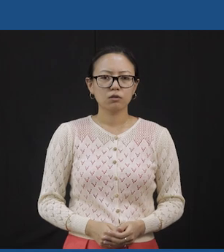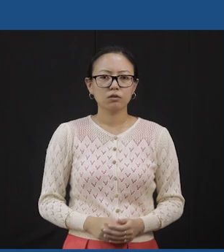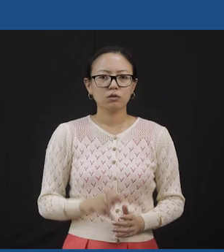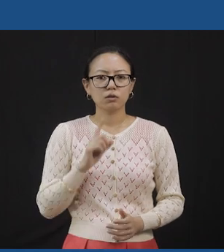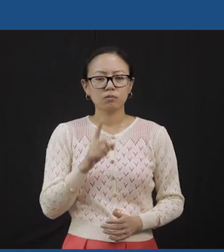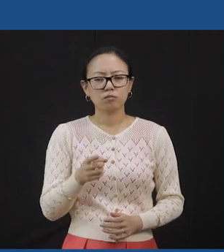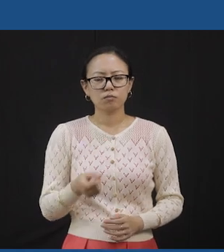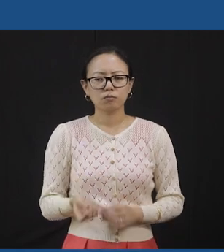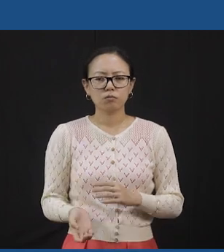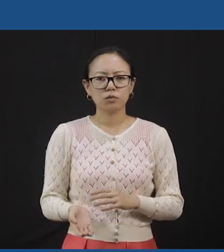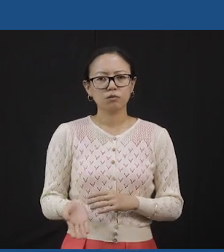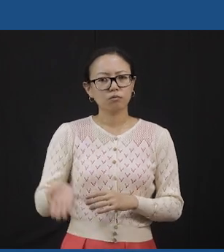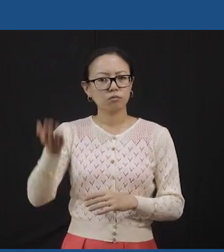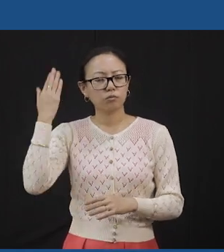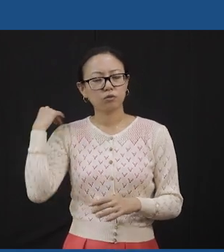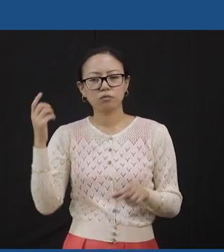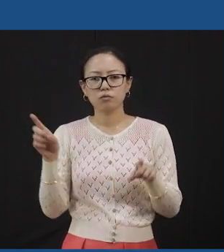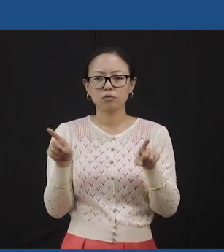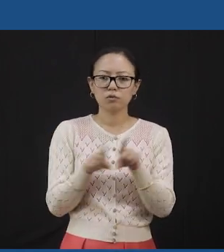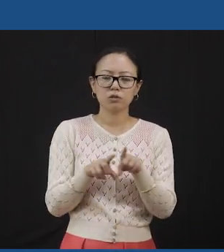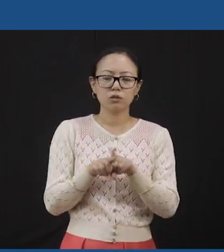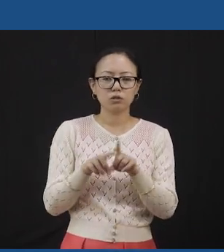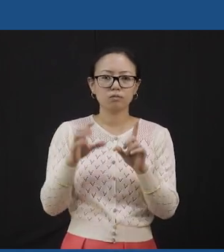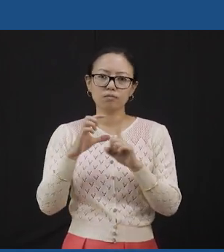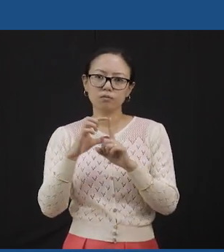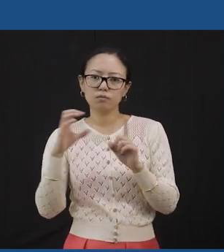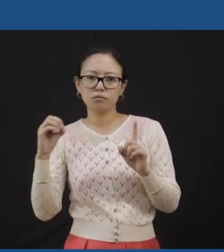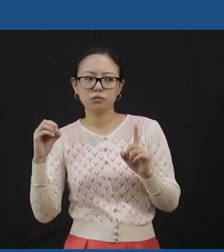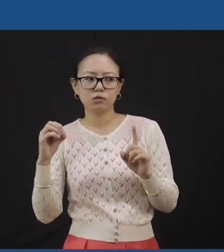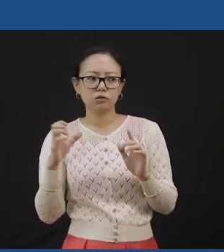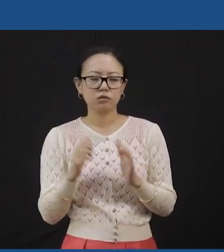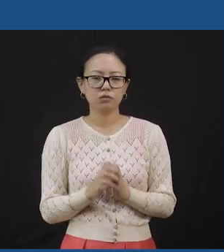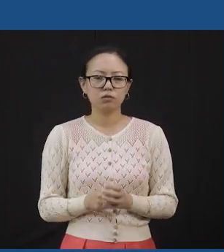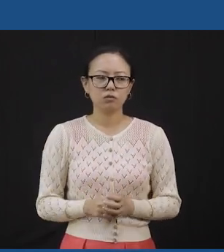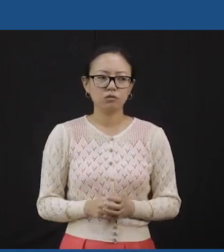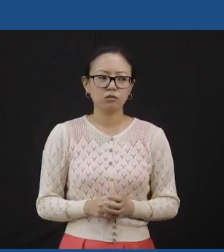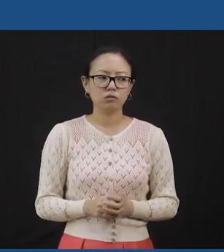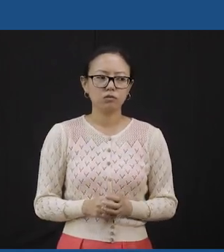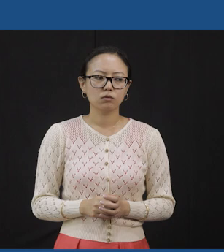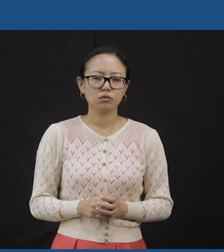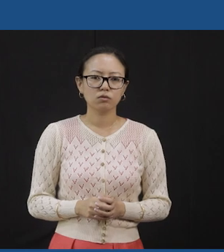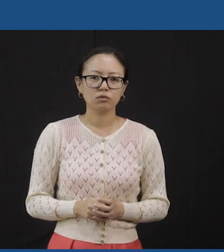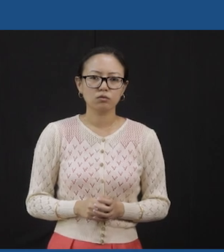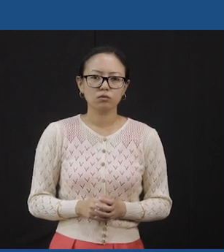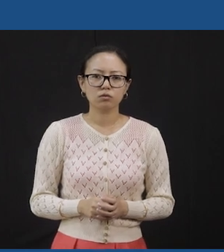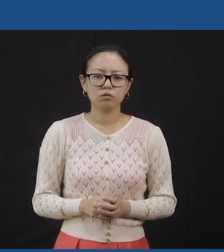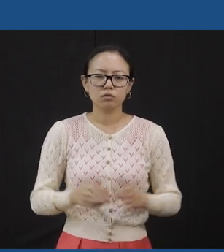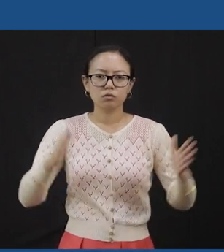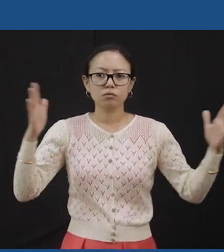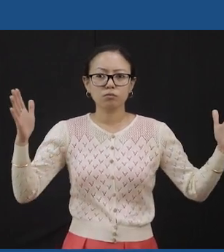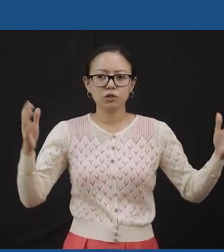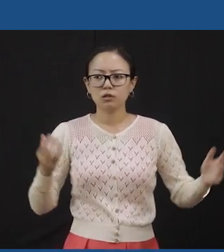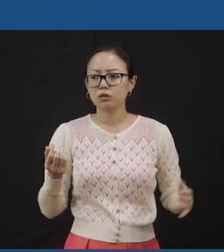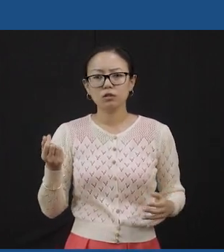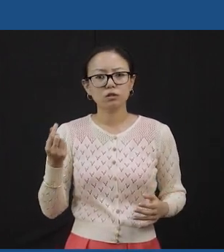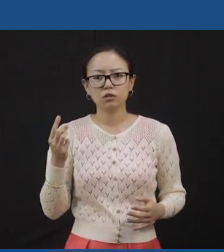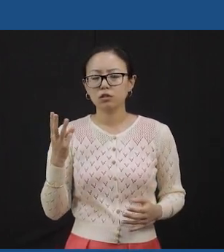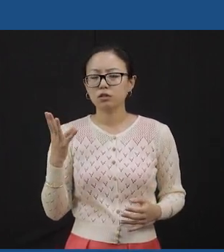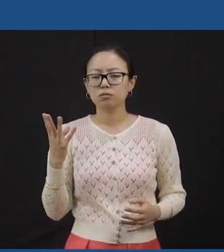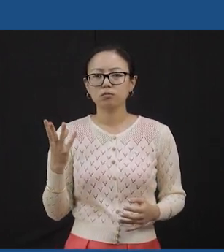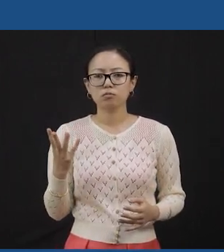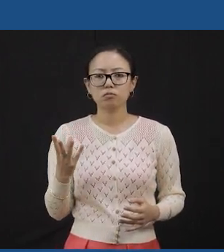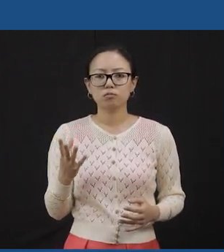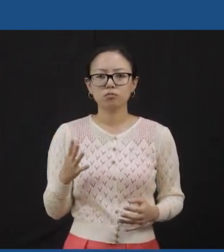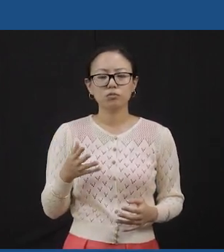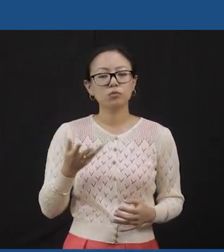we did the two numbers addition, okay? So here you have to arrange from bigger numbers. Bigger numbers at the